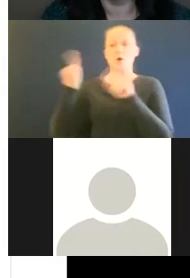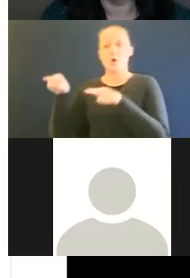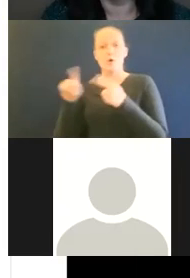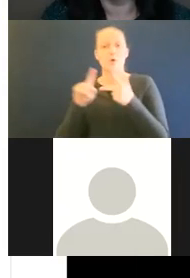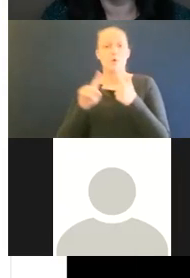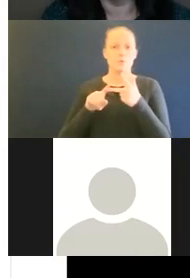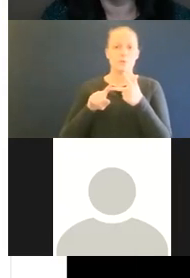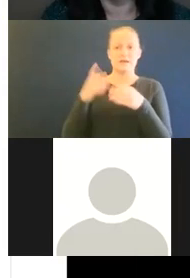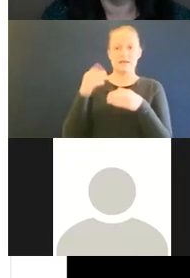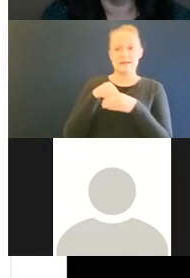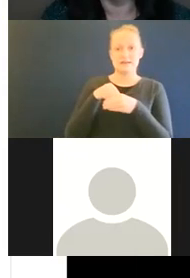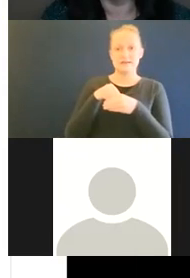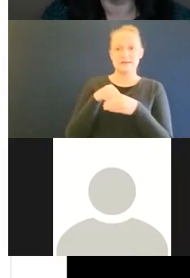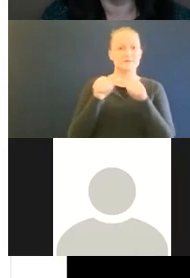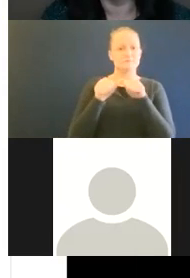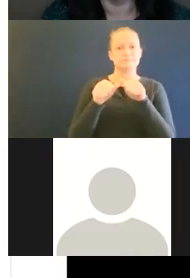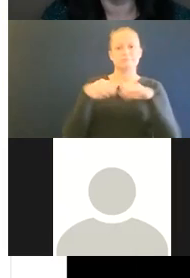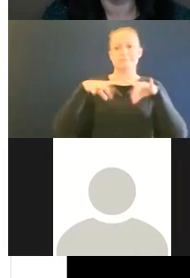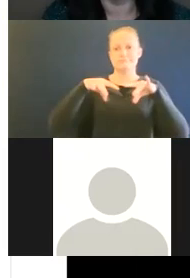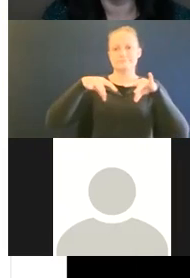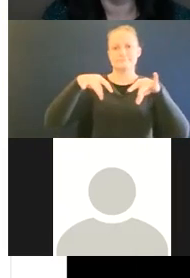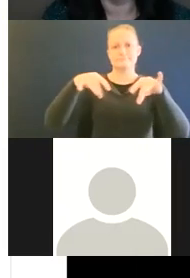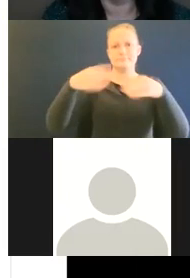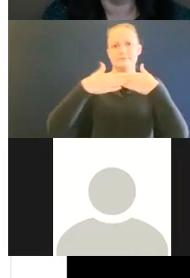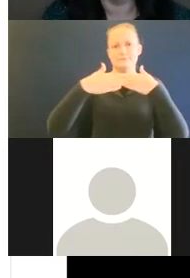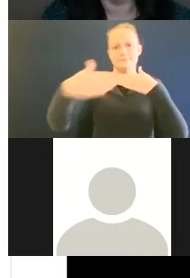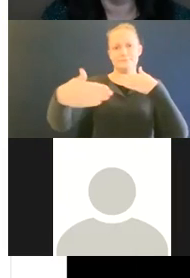to grow your use from there.